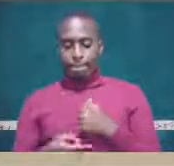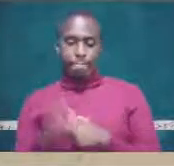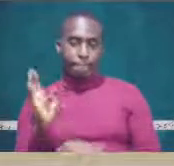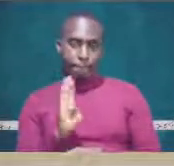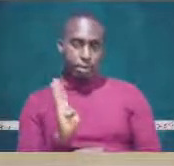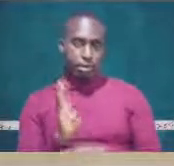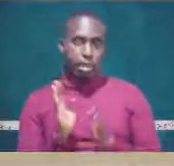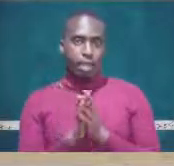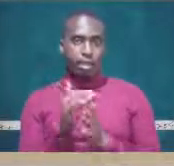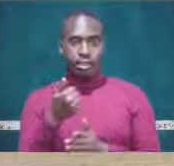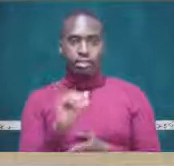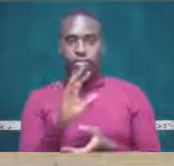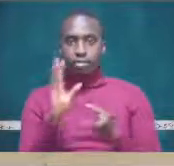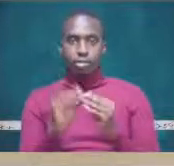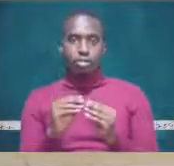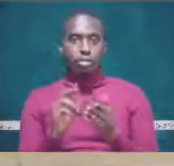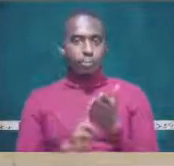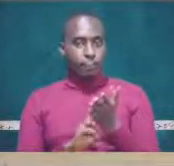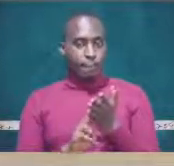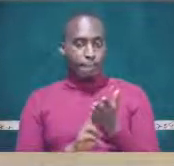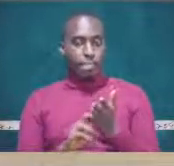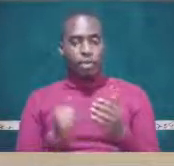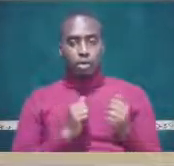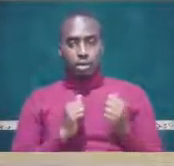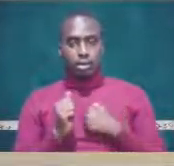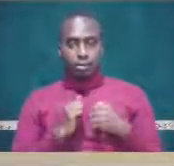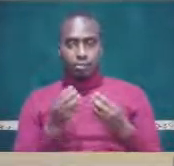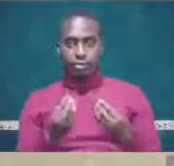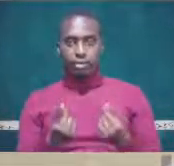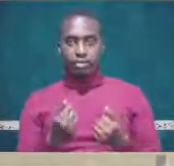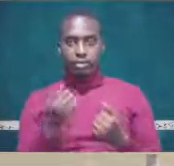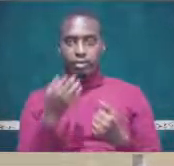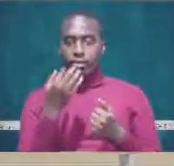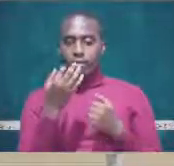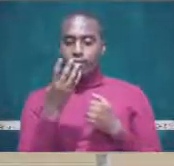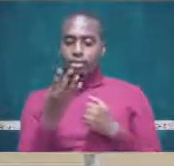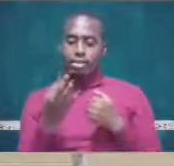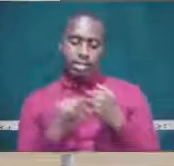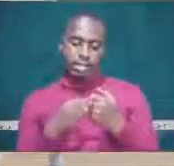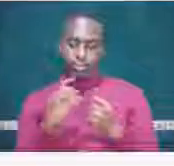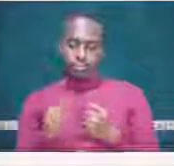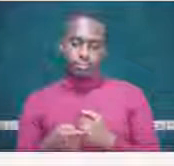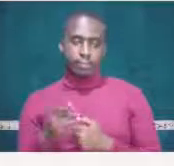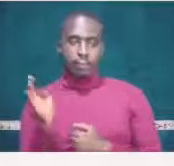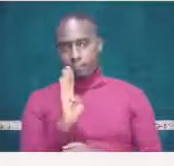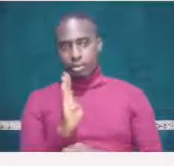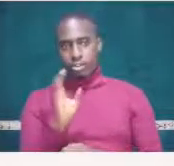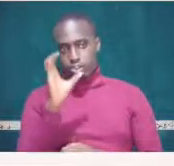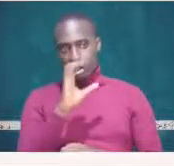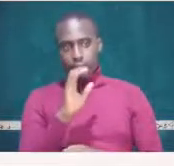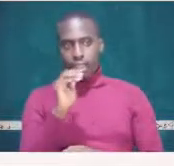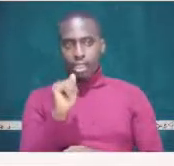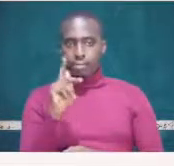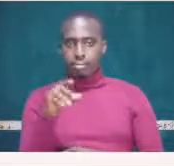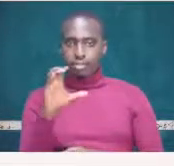and its total consumption is Rwandan francs 48,000 billion. Calculate the